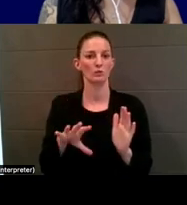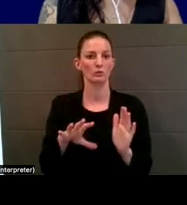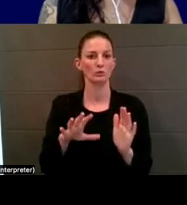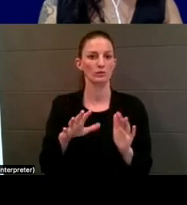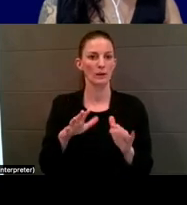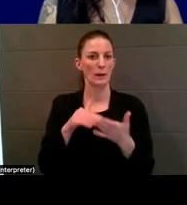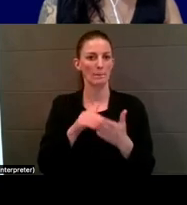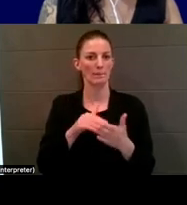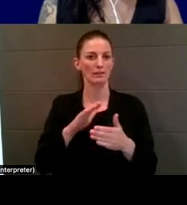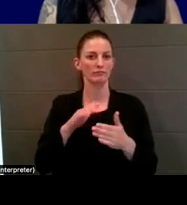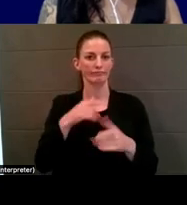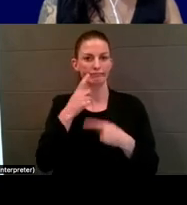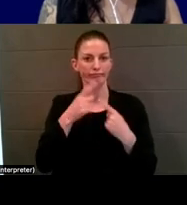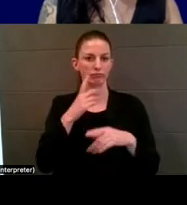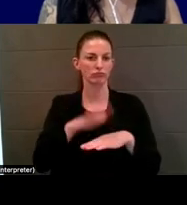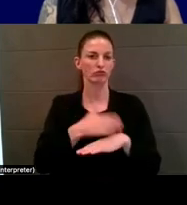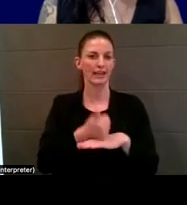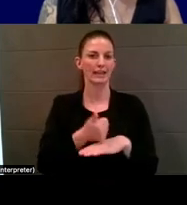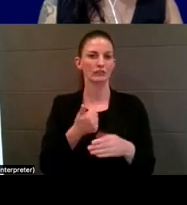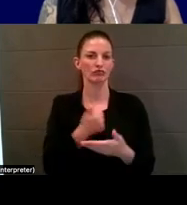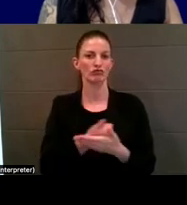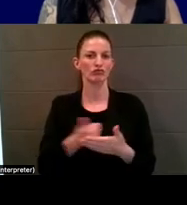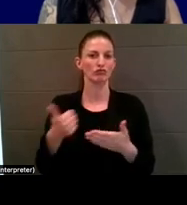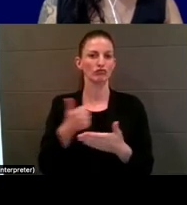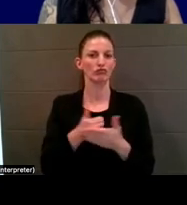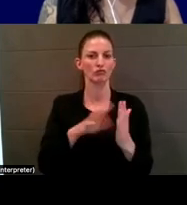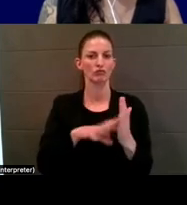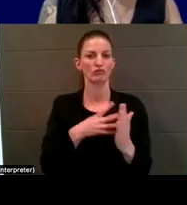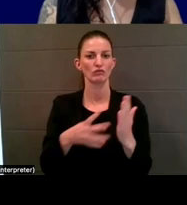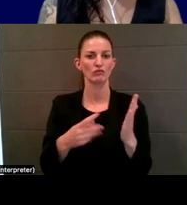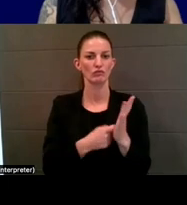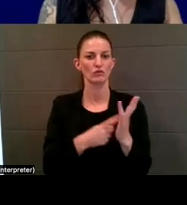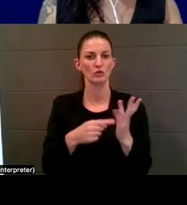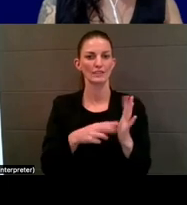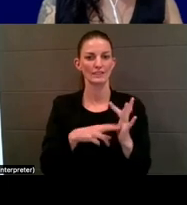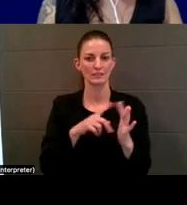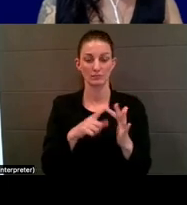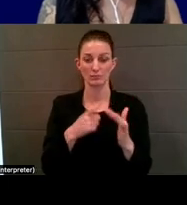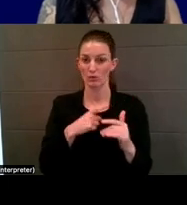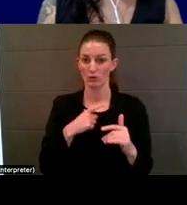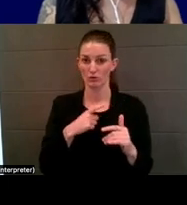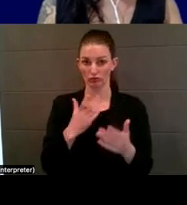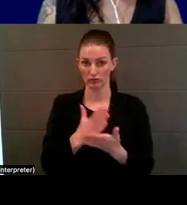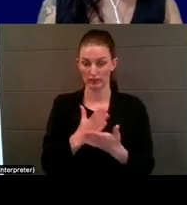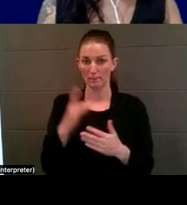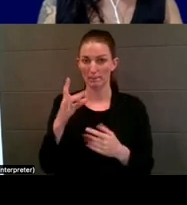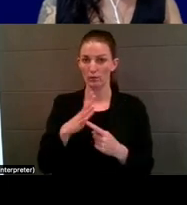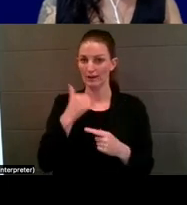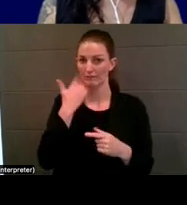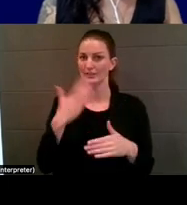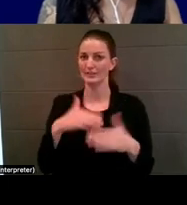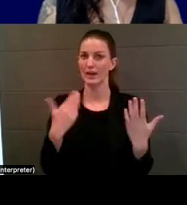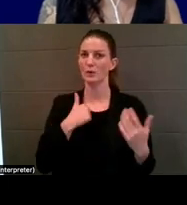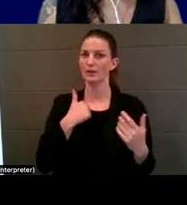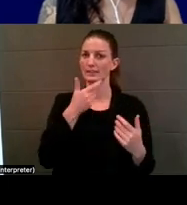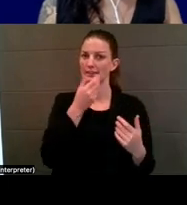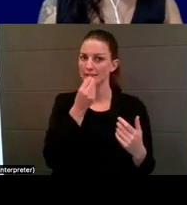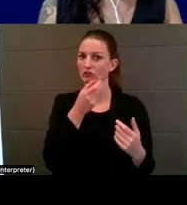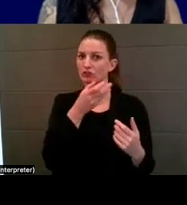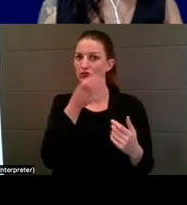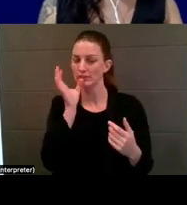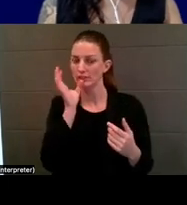skills. Because eating and drinking is a central part of everyone's day. And so when we